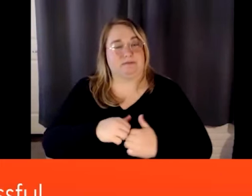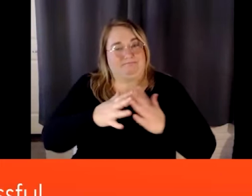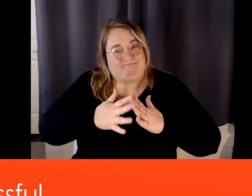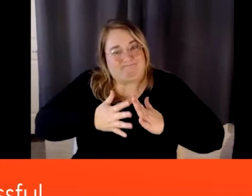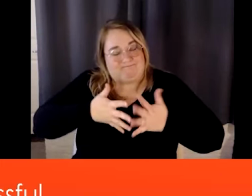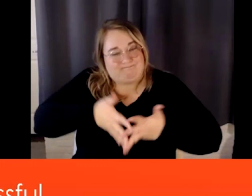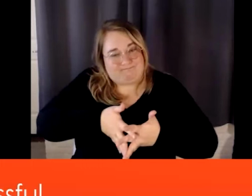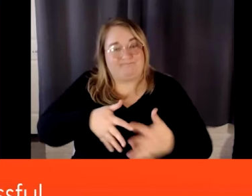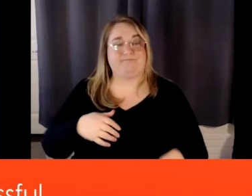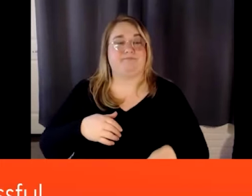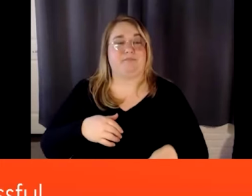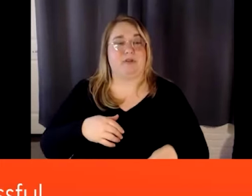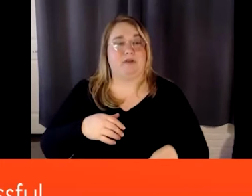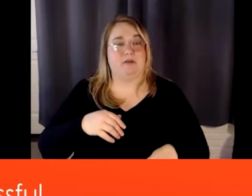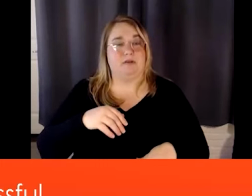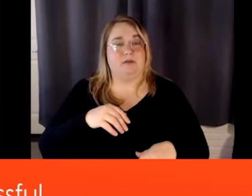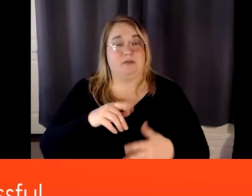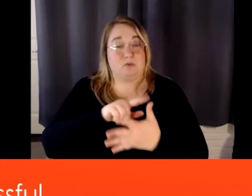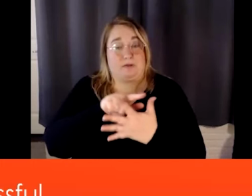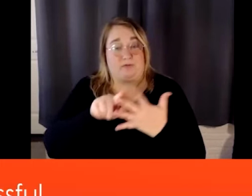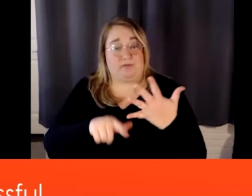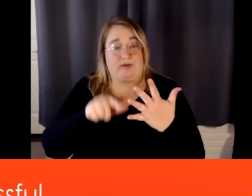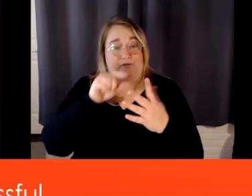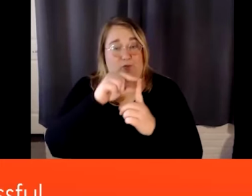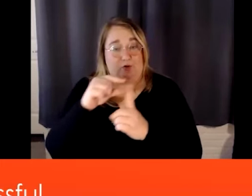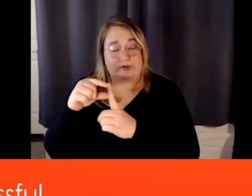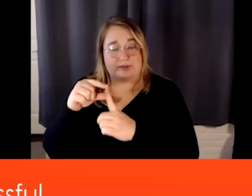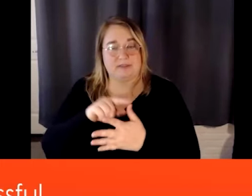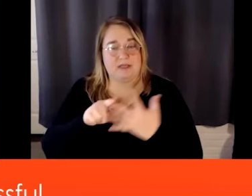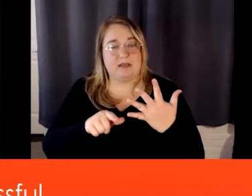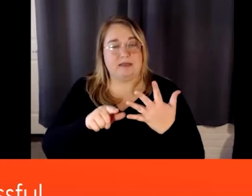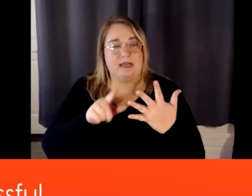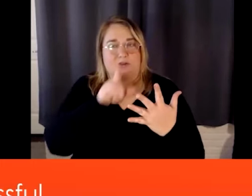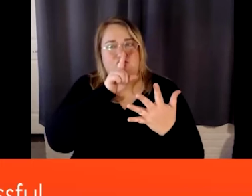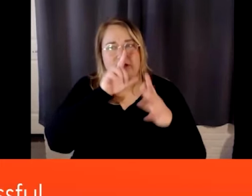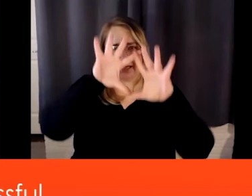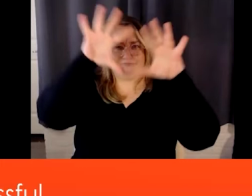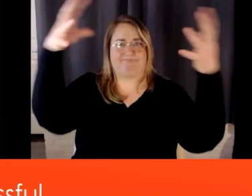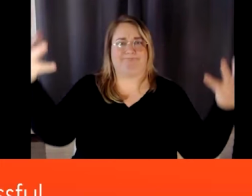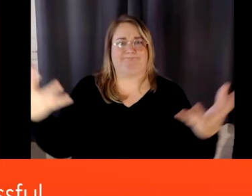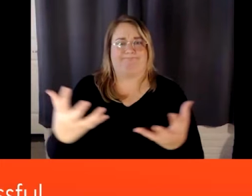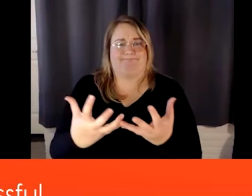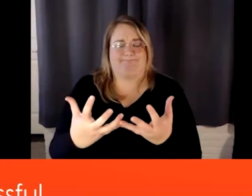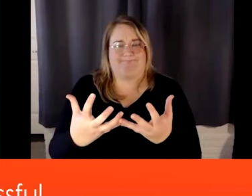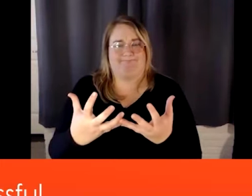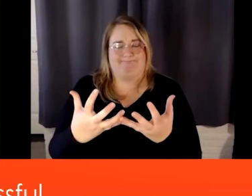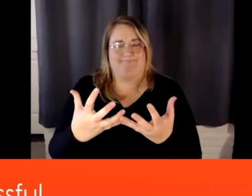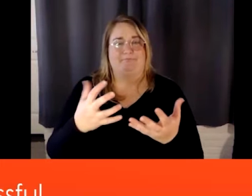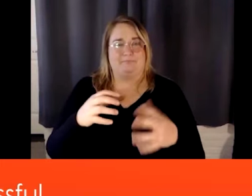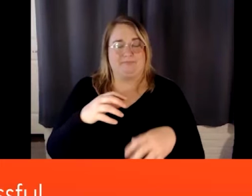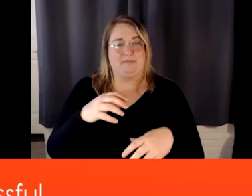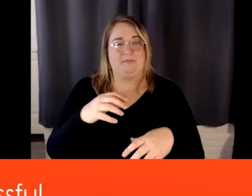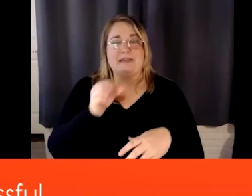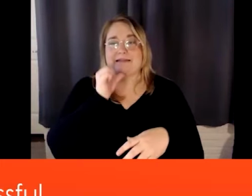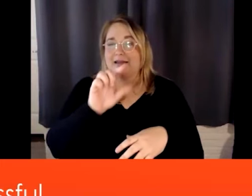those words, we're talking about a pretty big picture. We're not talking about just the skill. And I think the key word there